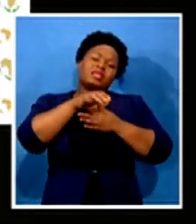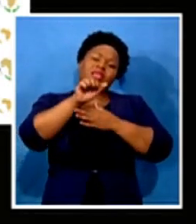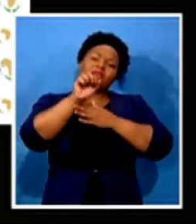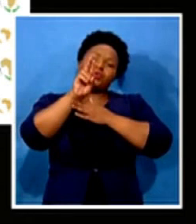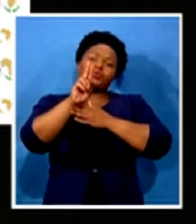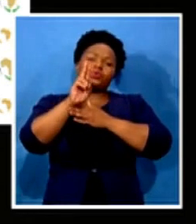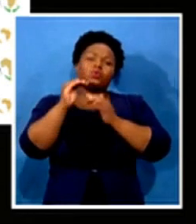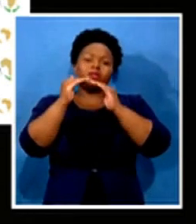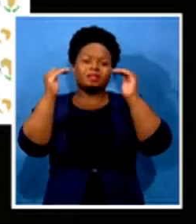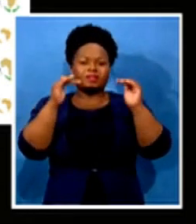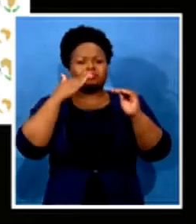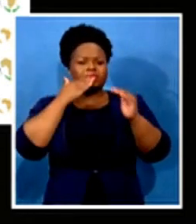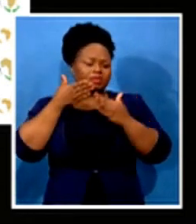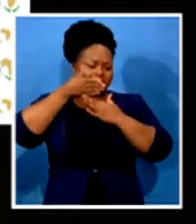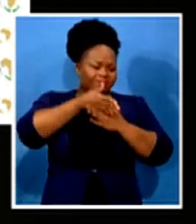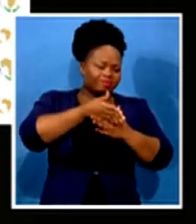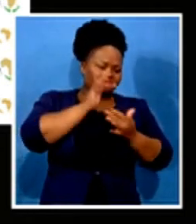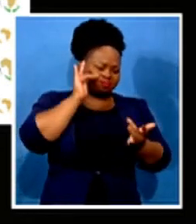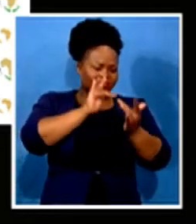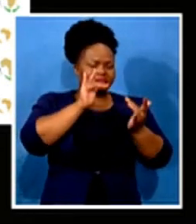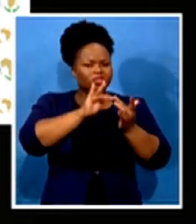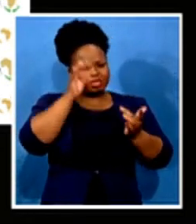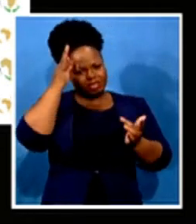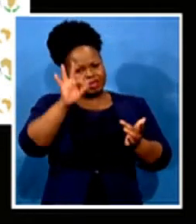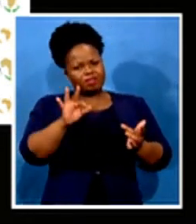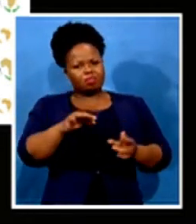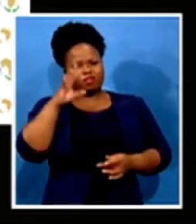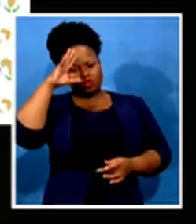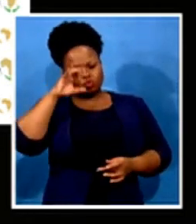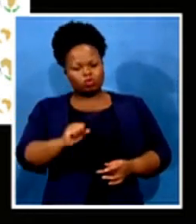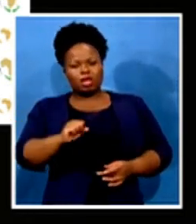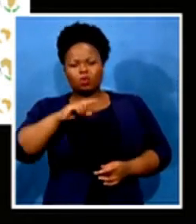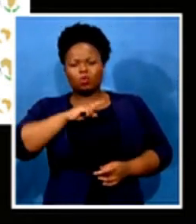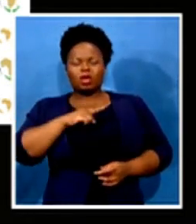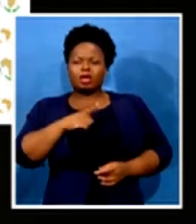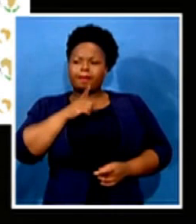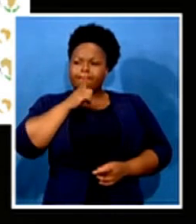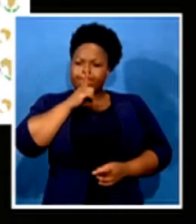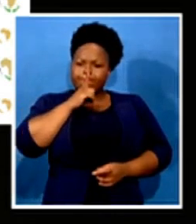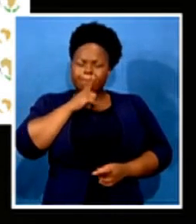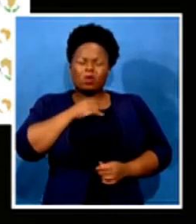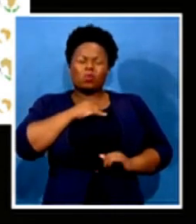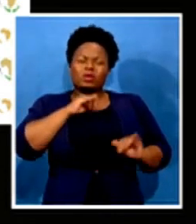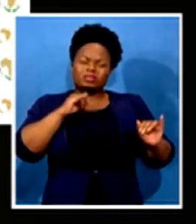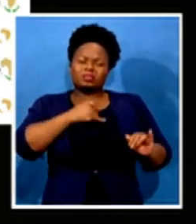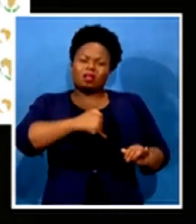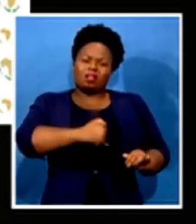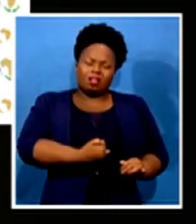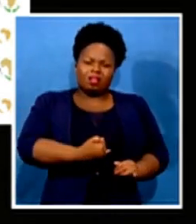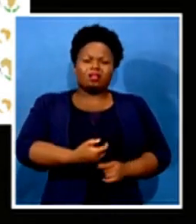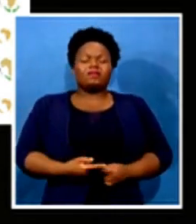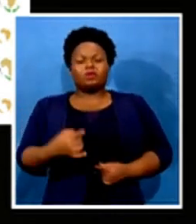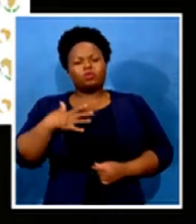with the government? The pain to keep silent exceeds the pain to say something. Please assist so that we avoid